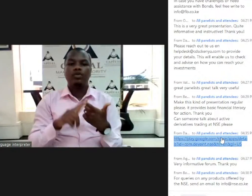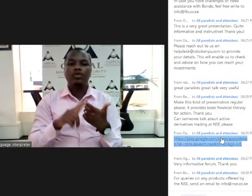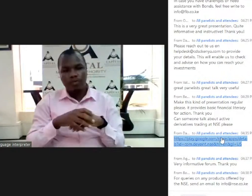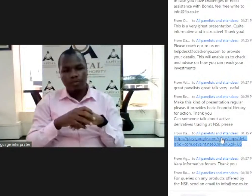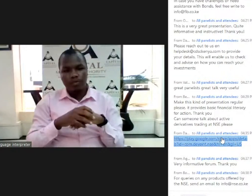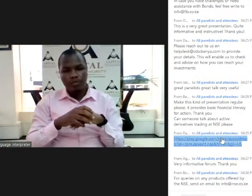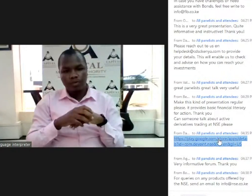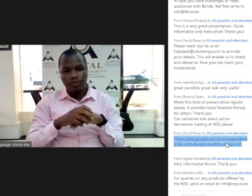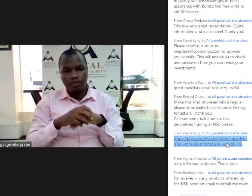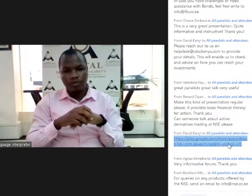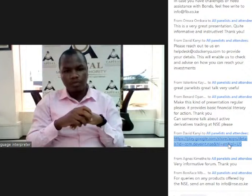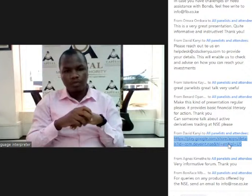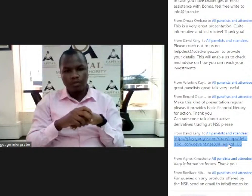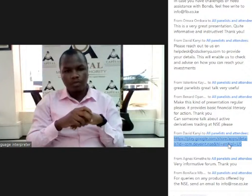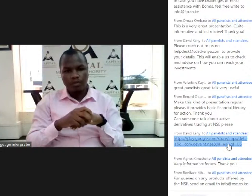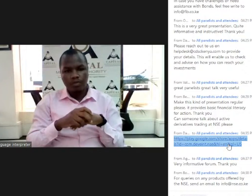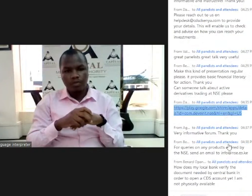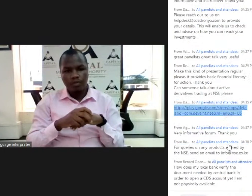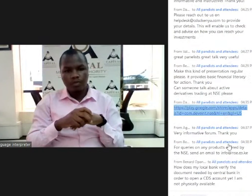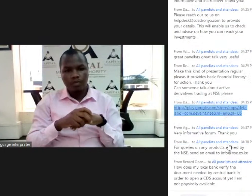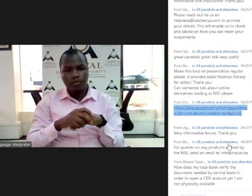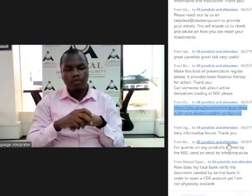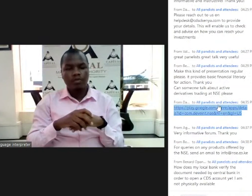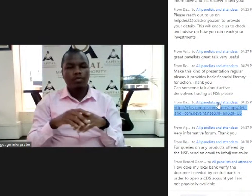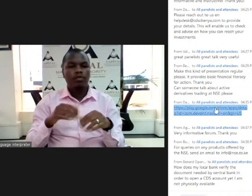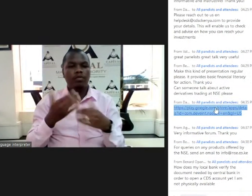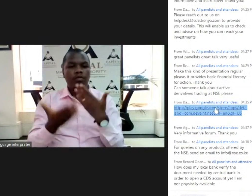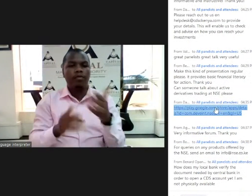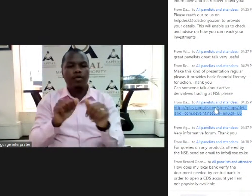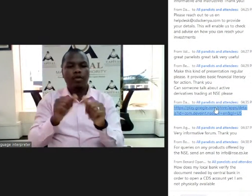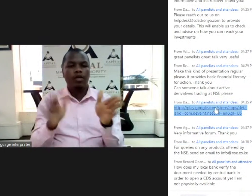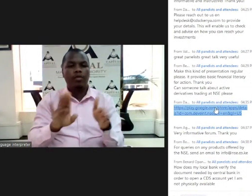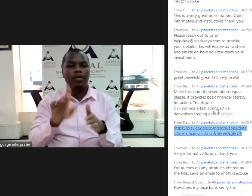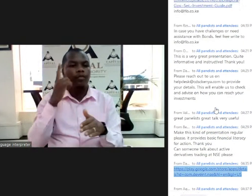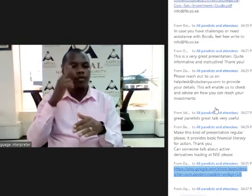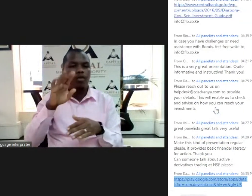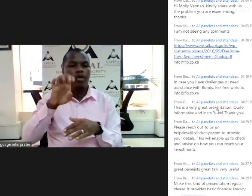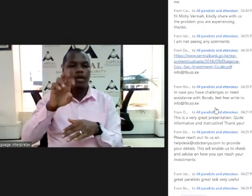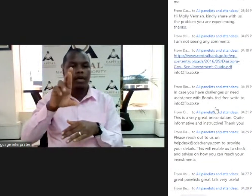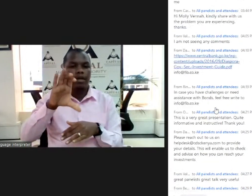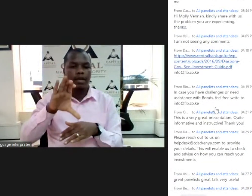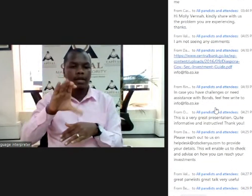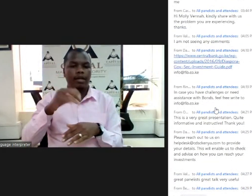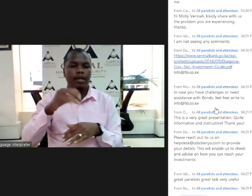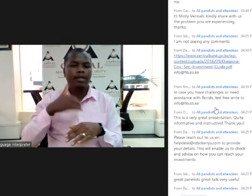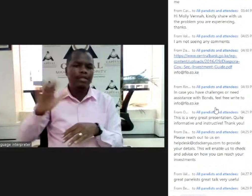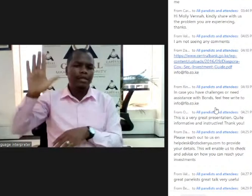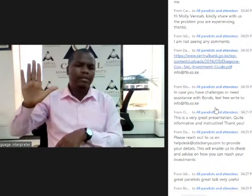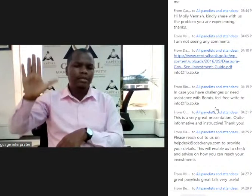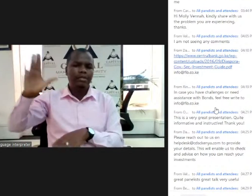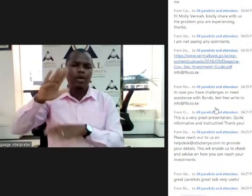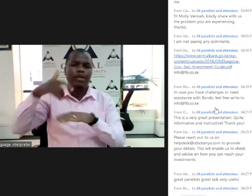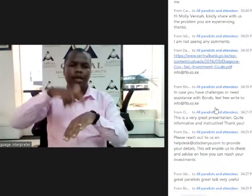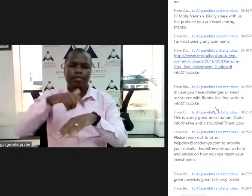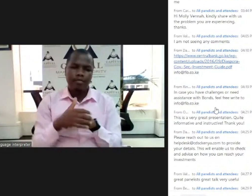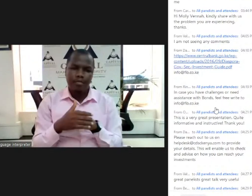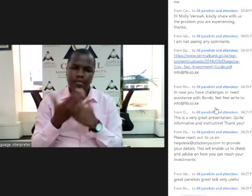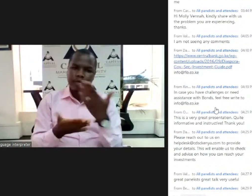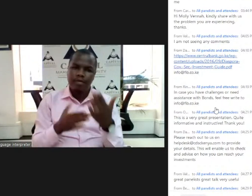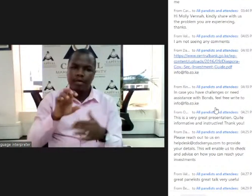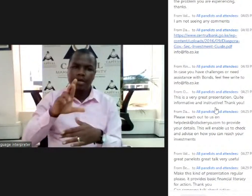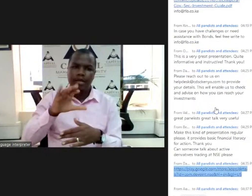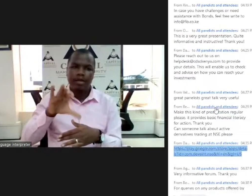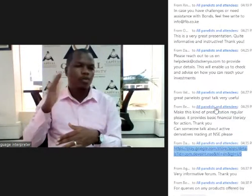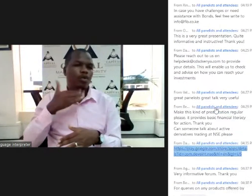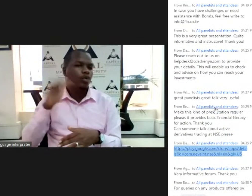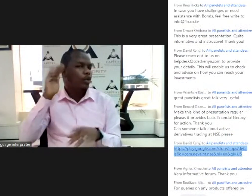maybe the team at the my back office team, maybe you could open up for Eric Mureithi. Has been raising his hand all this time. Eric,